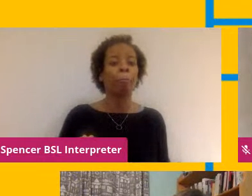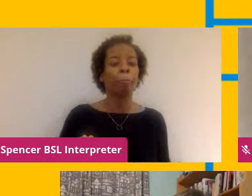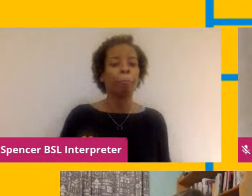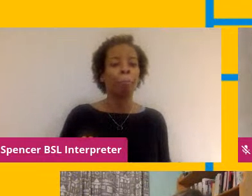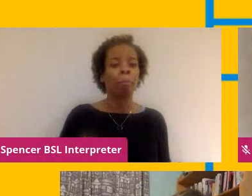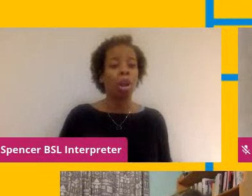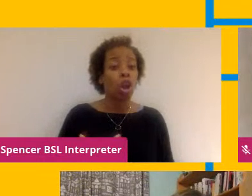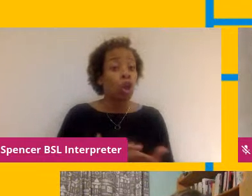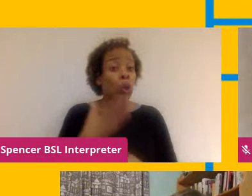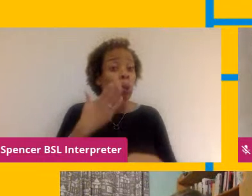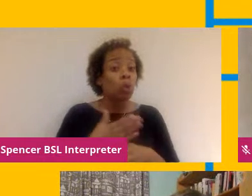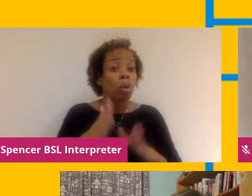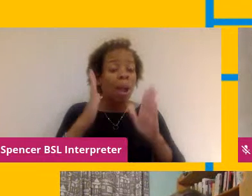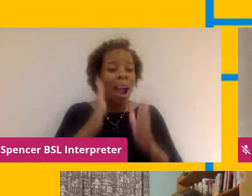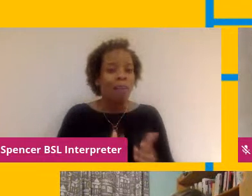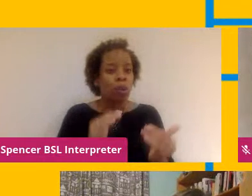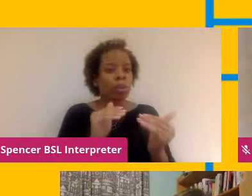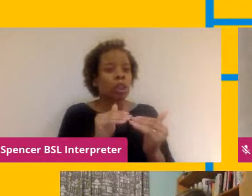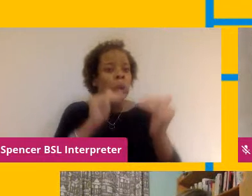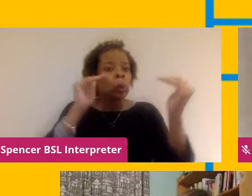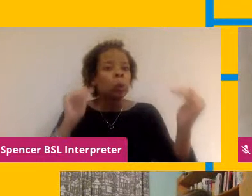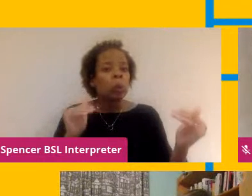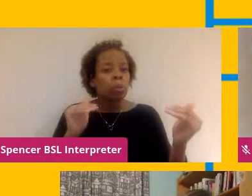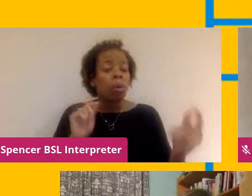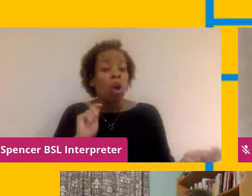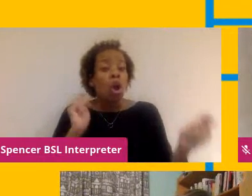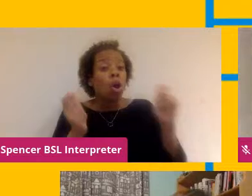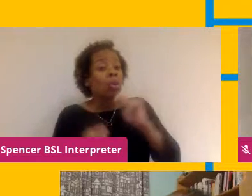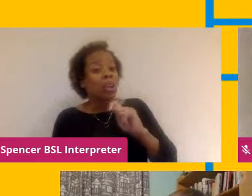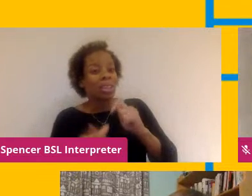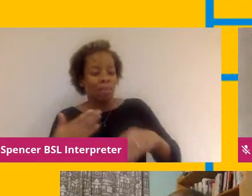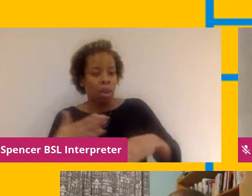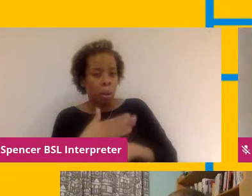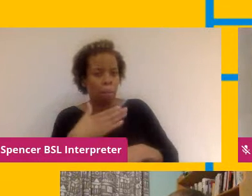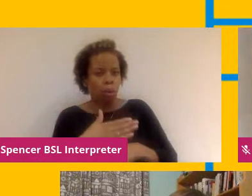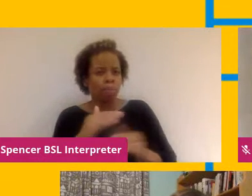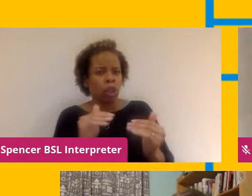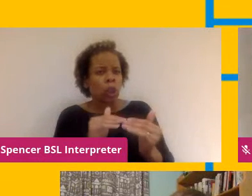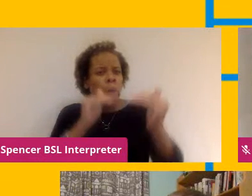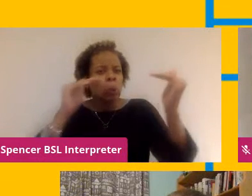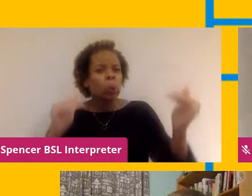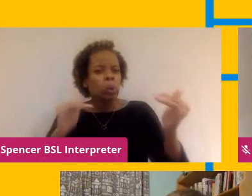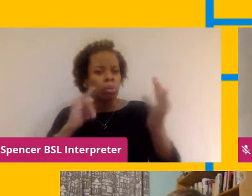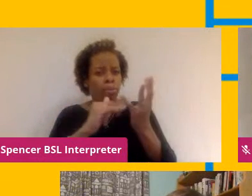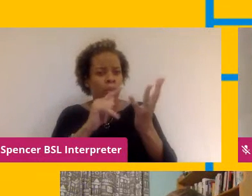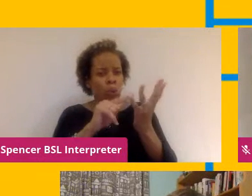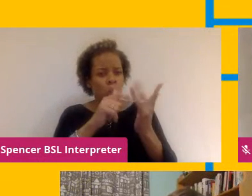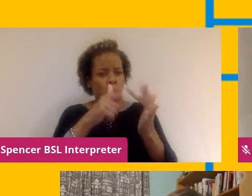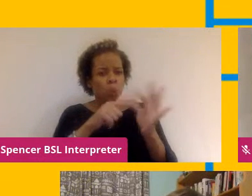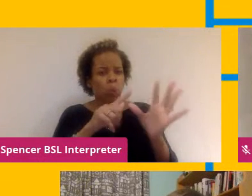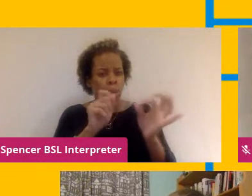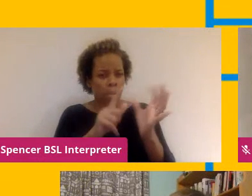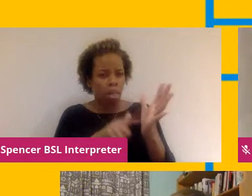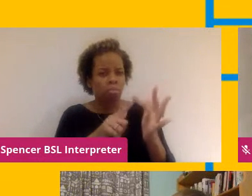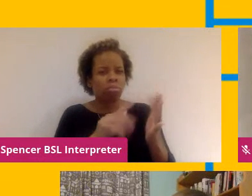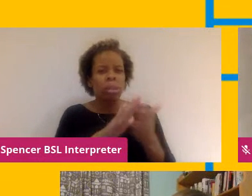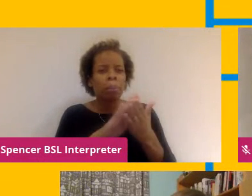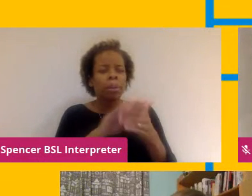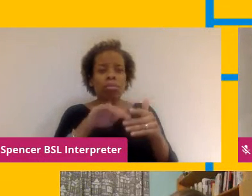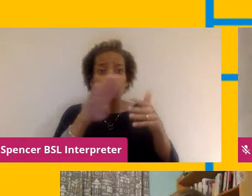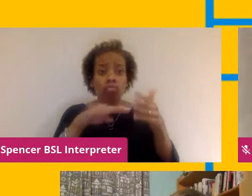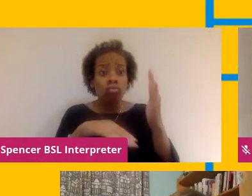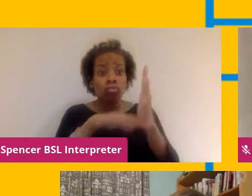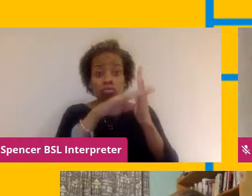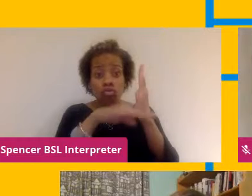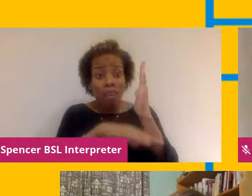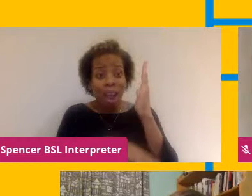be suitable alternative employment, and suitability is determined by grade, pay. It's whether or not it's a sort of